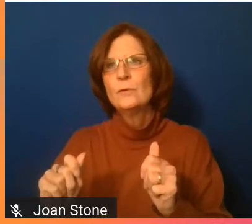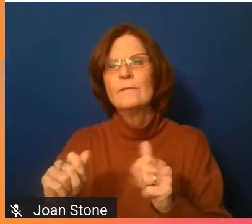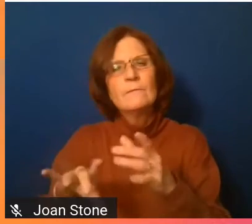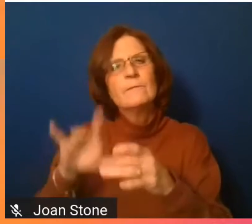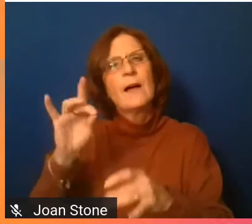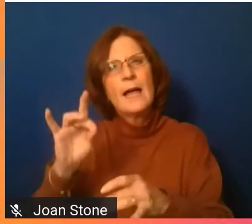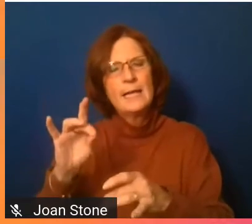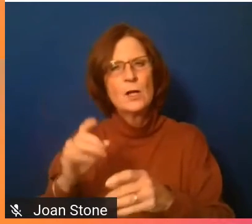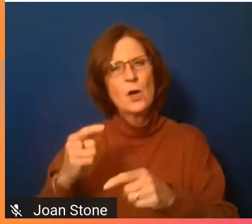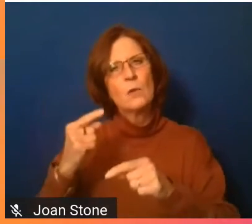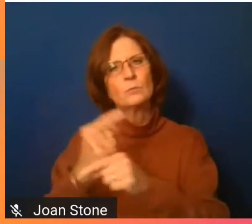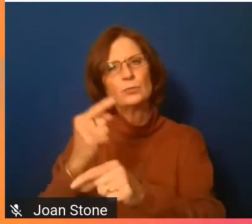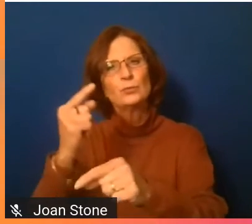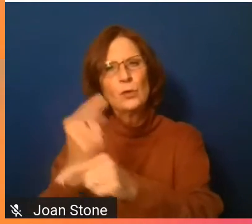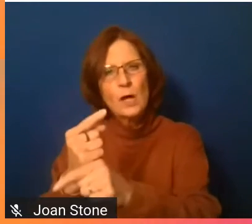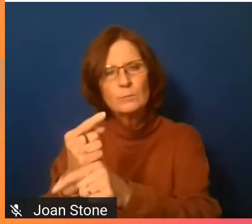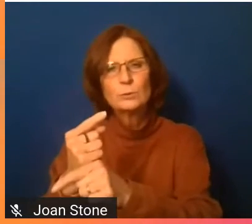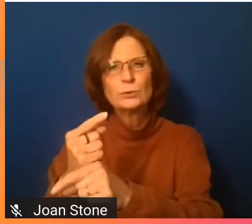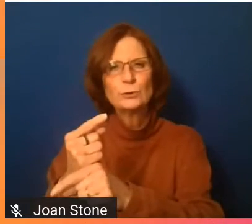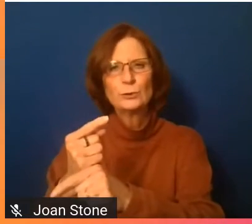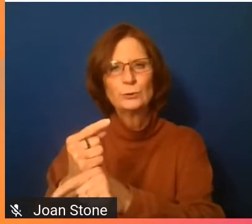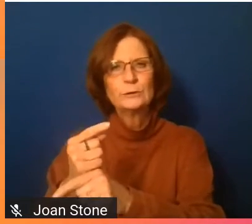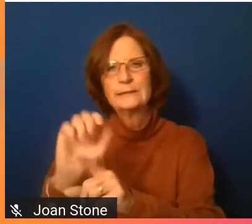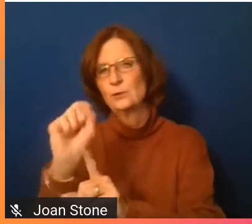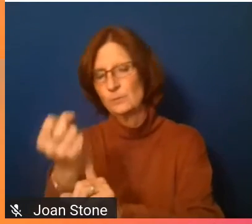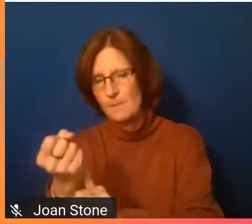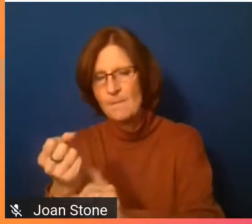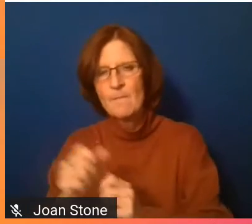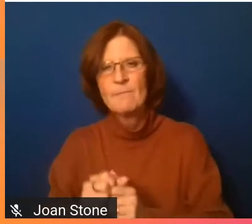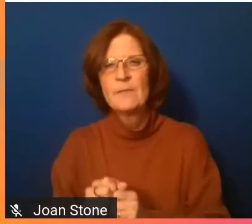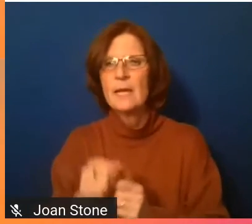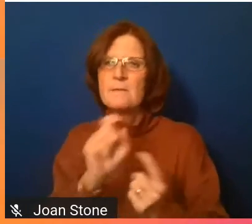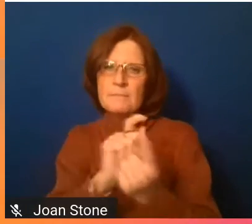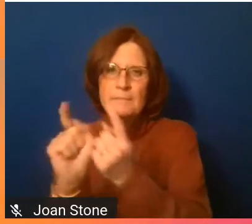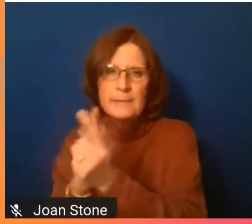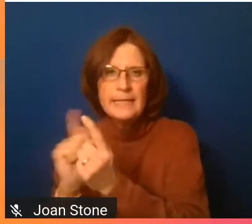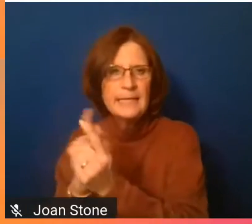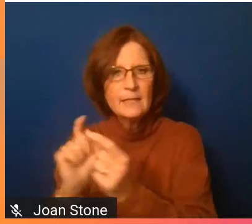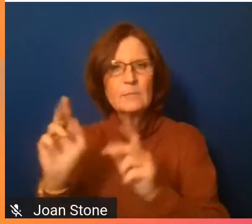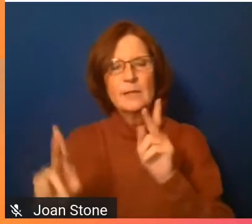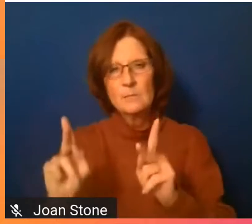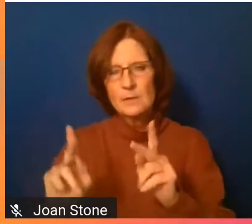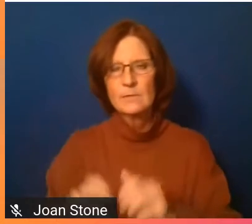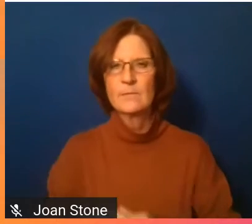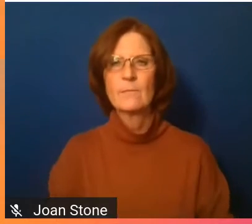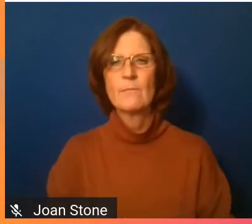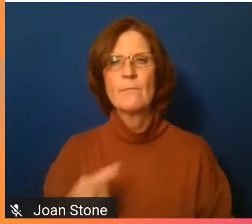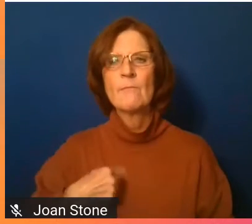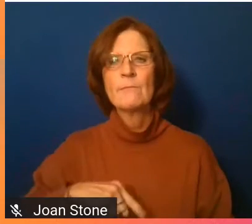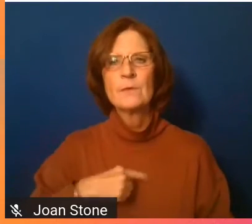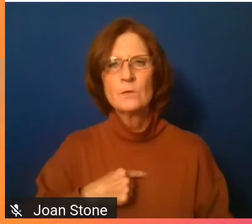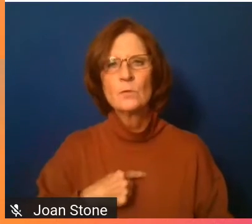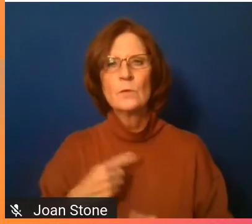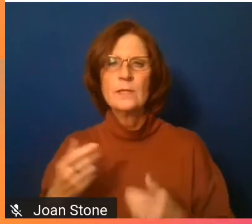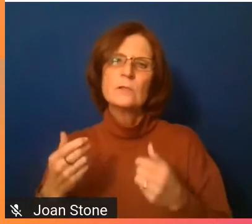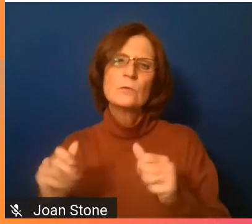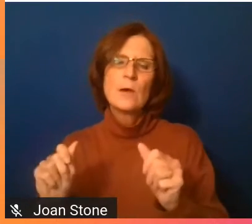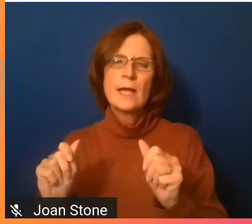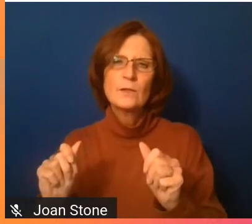above from not hearing people and hearing people, and we try to do this.